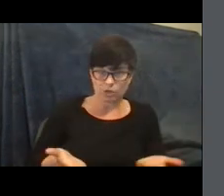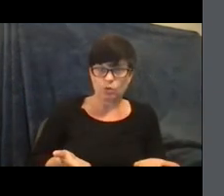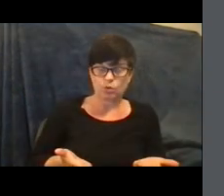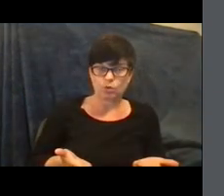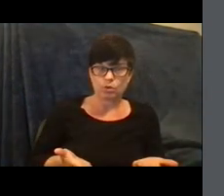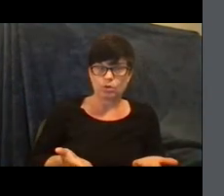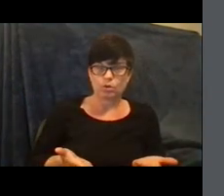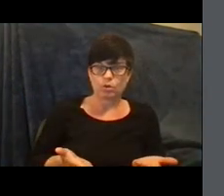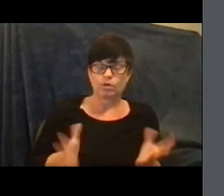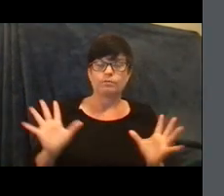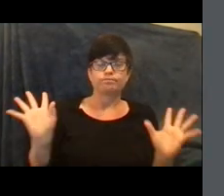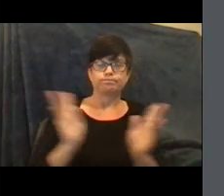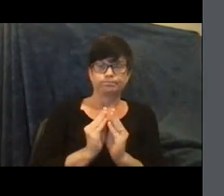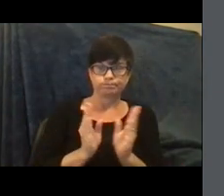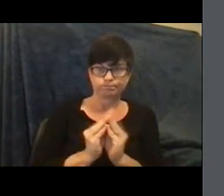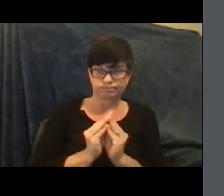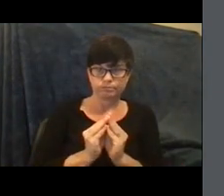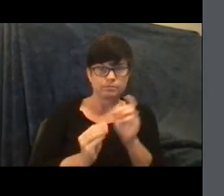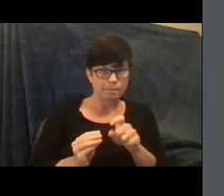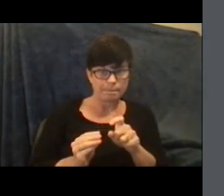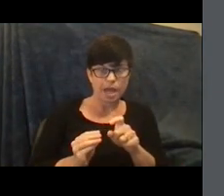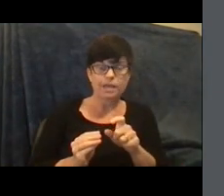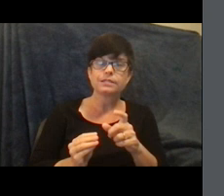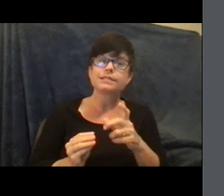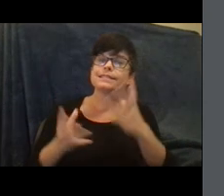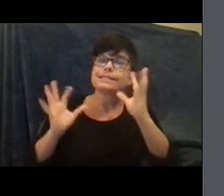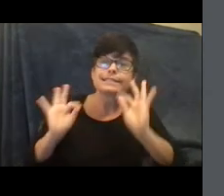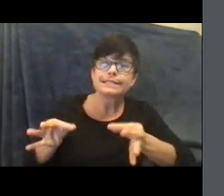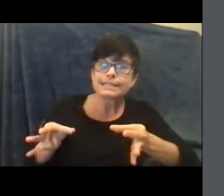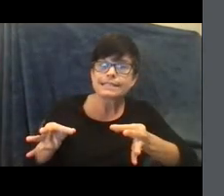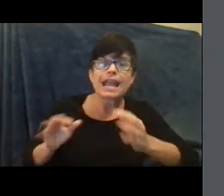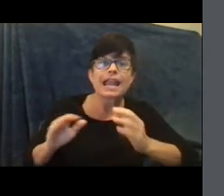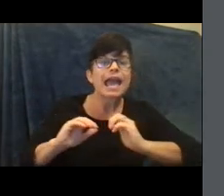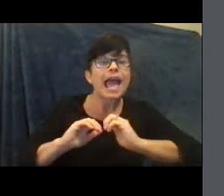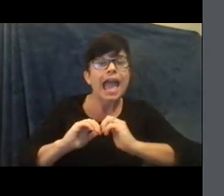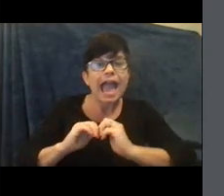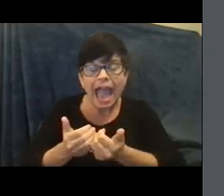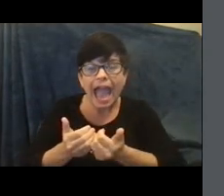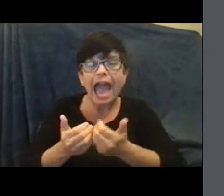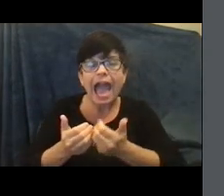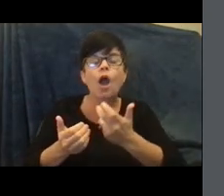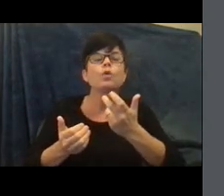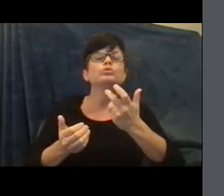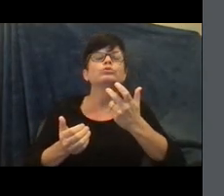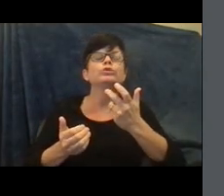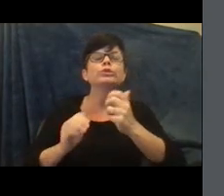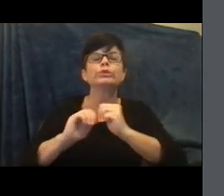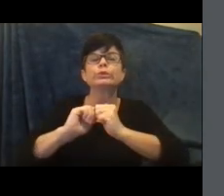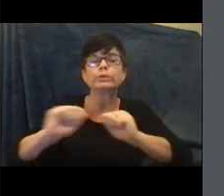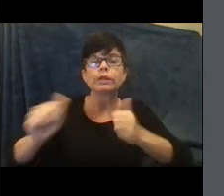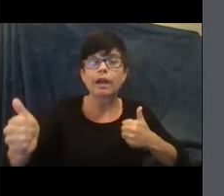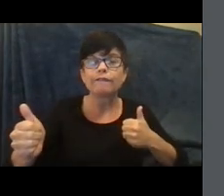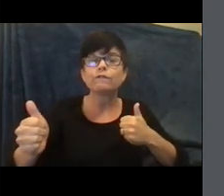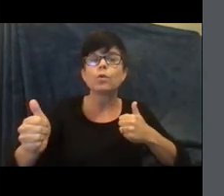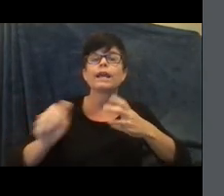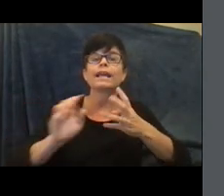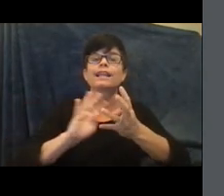to determine how you mitigate the traffic impact of this proposed